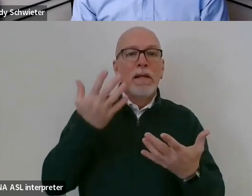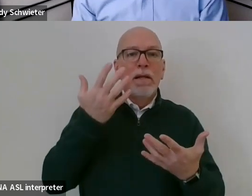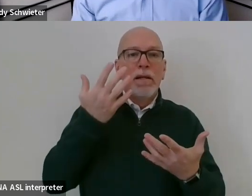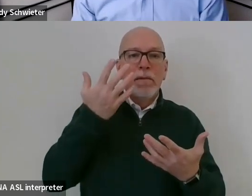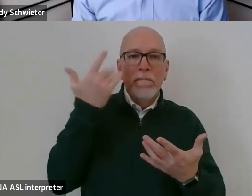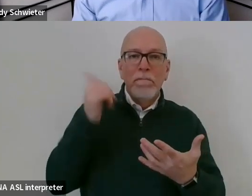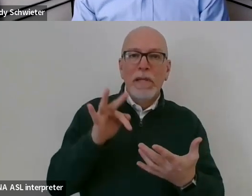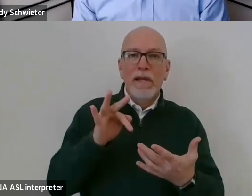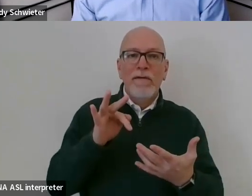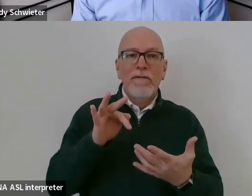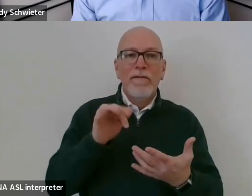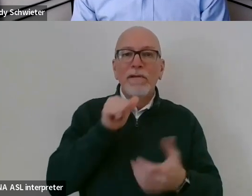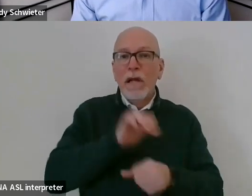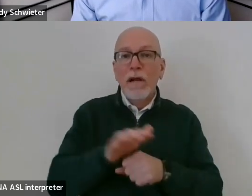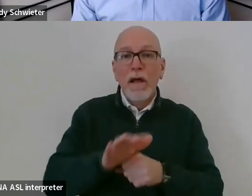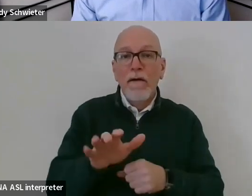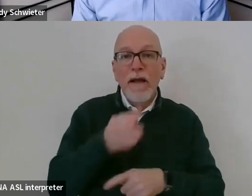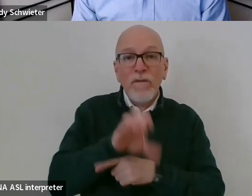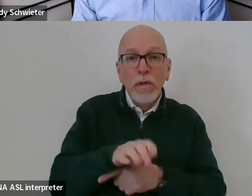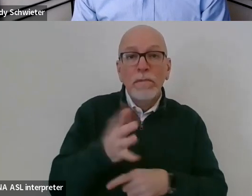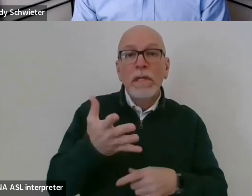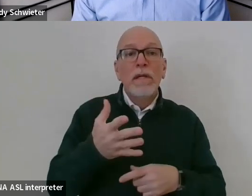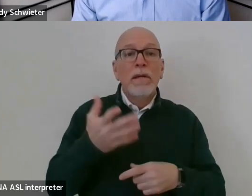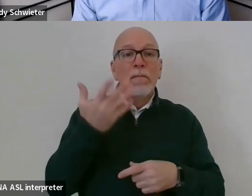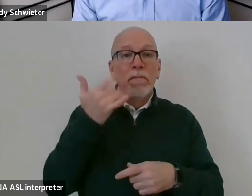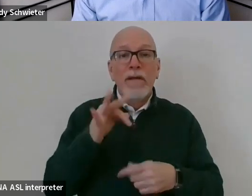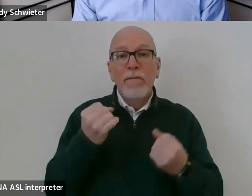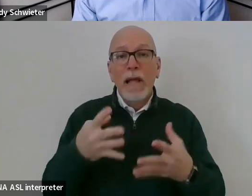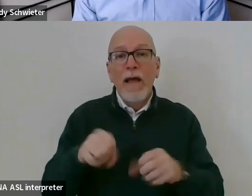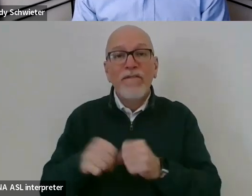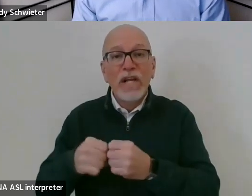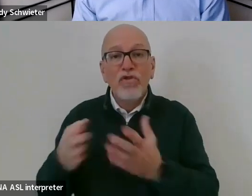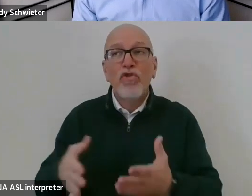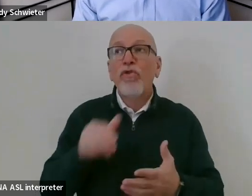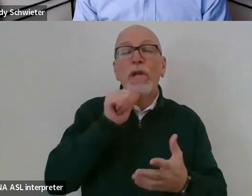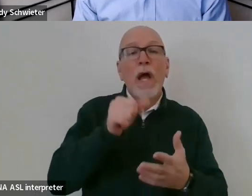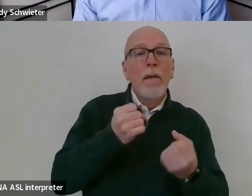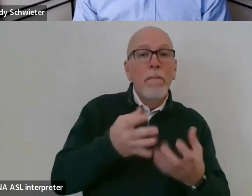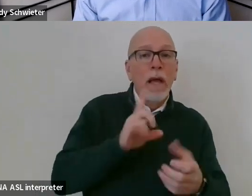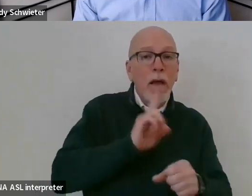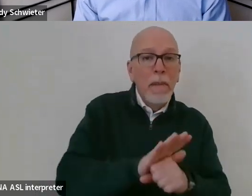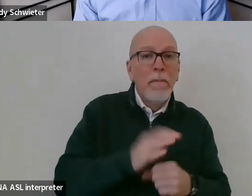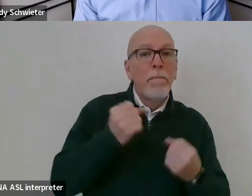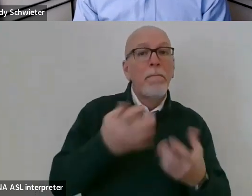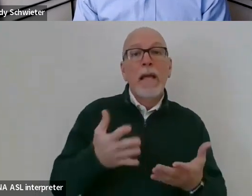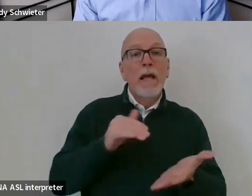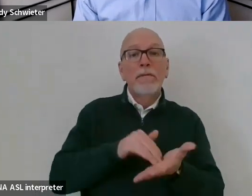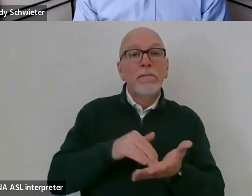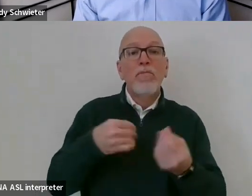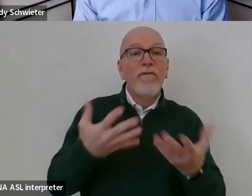of enforcement, because of lack of standards, because of lack of commitment, they know, many providers, that they,